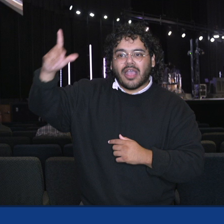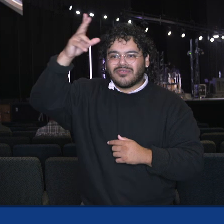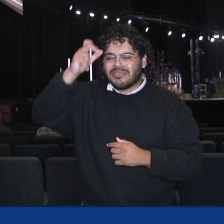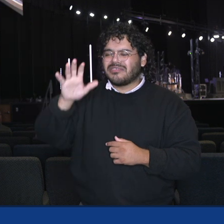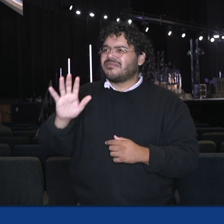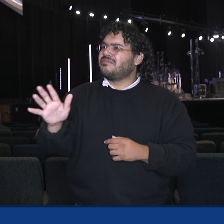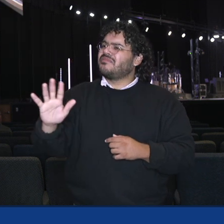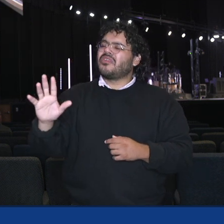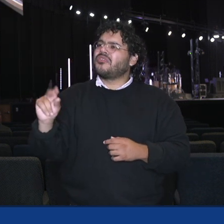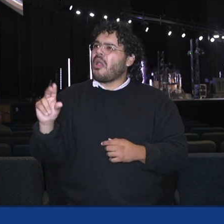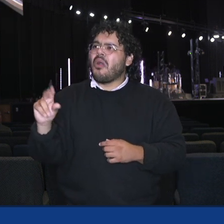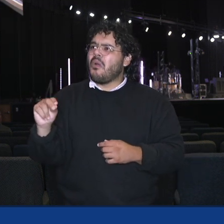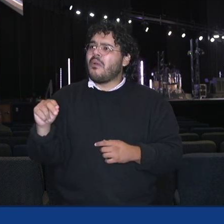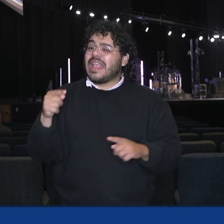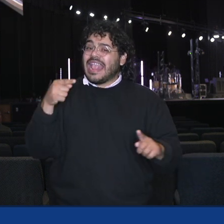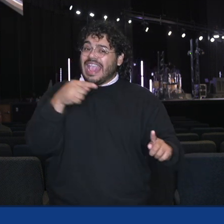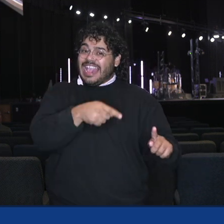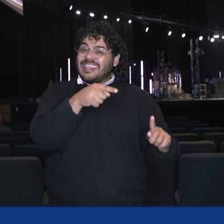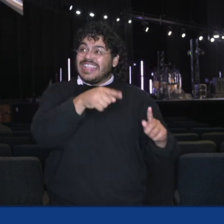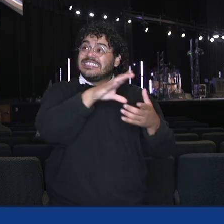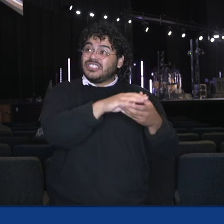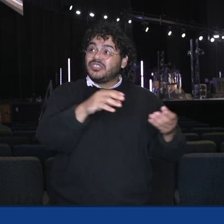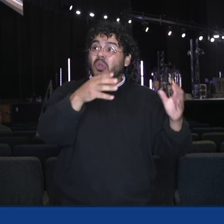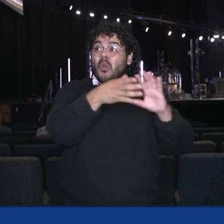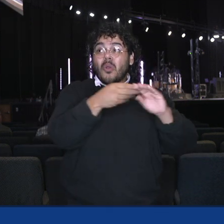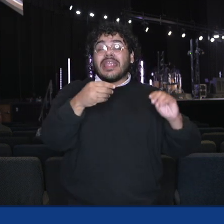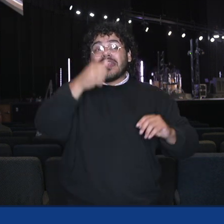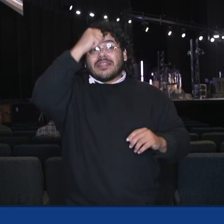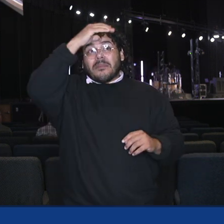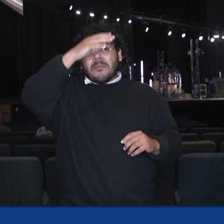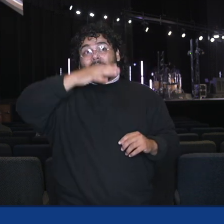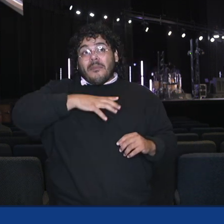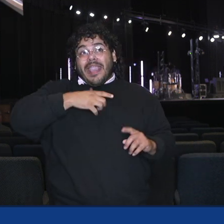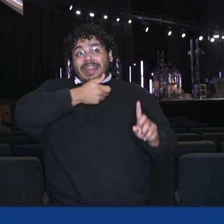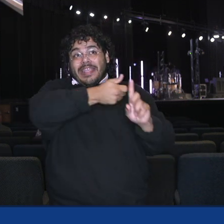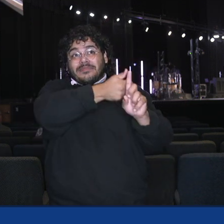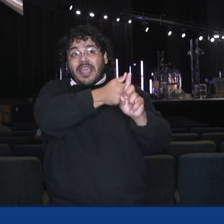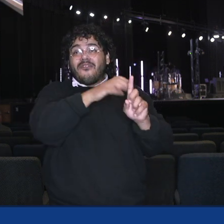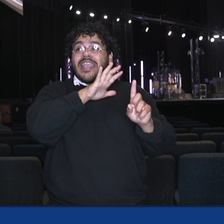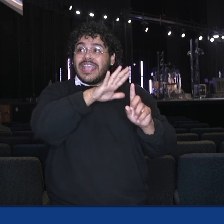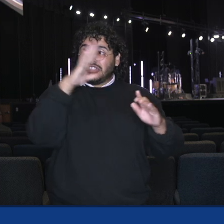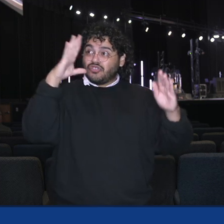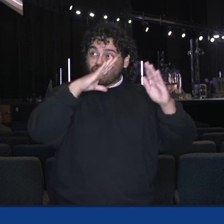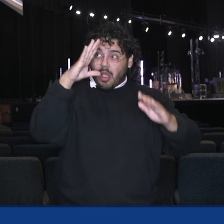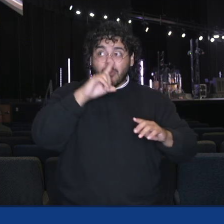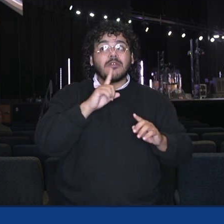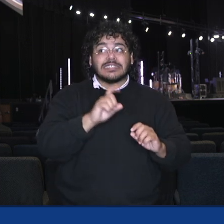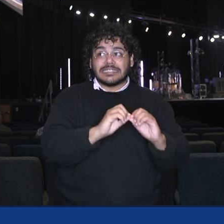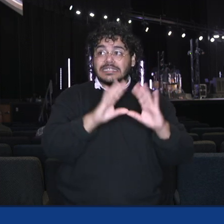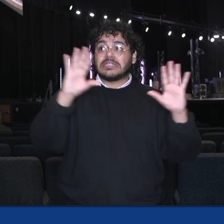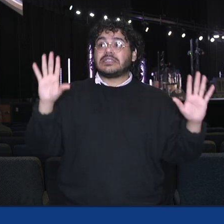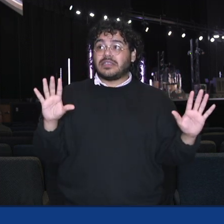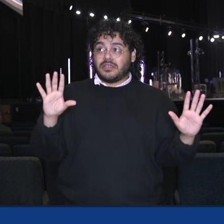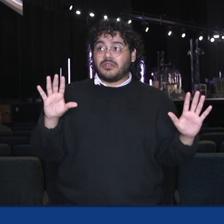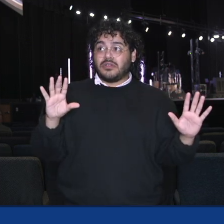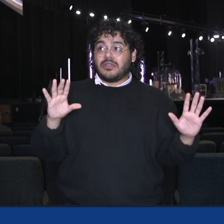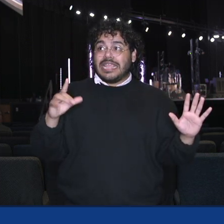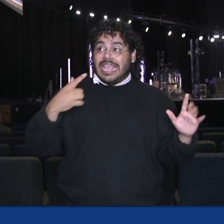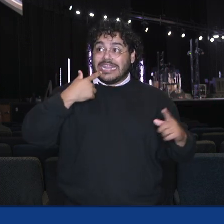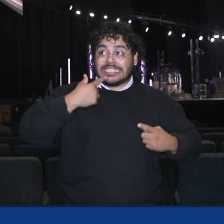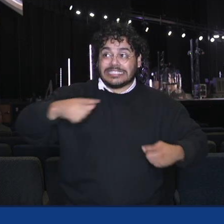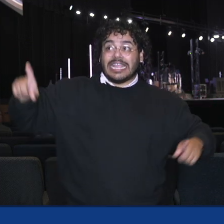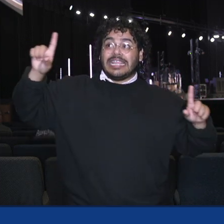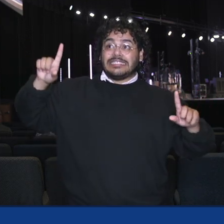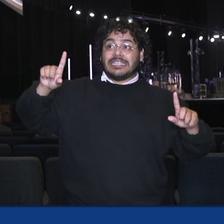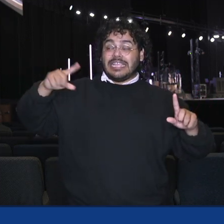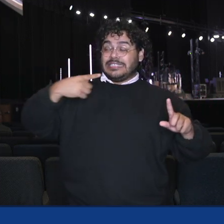condition was incredibly clear. And it was demonstrated by his clear adversarial nature towards